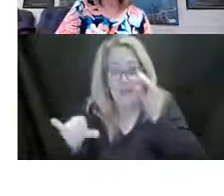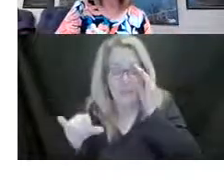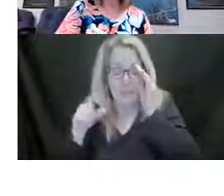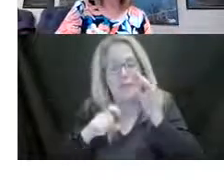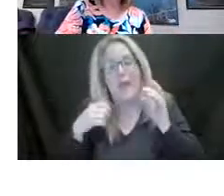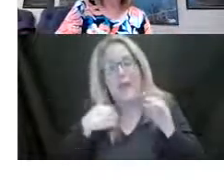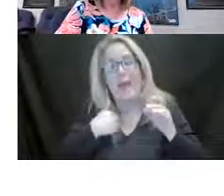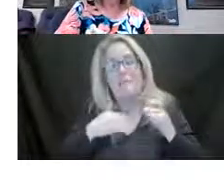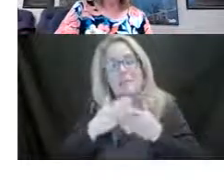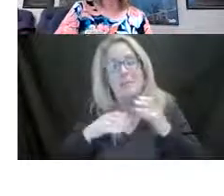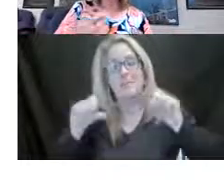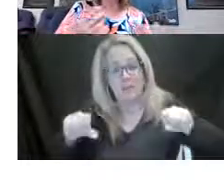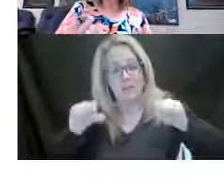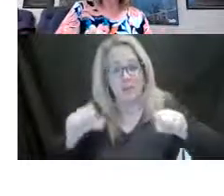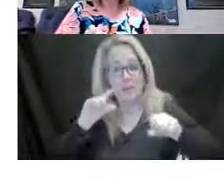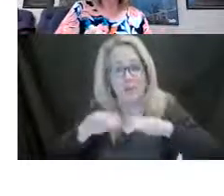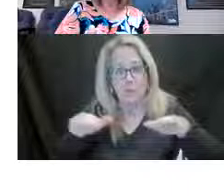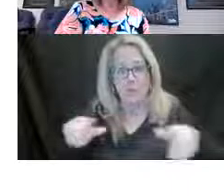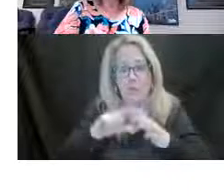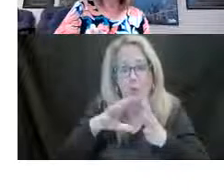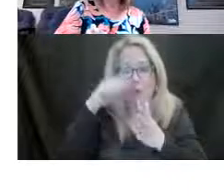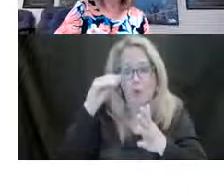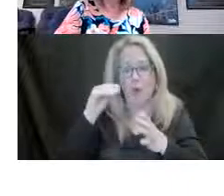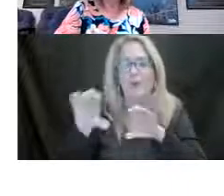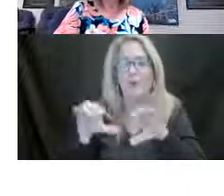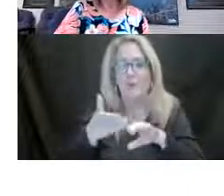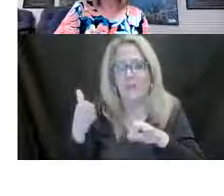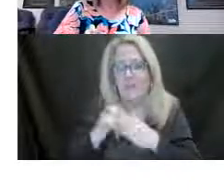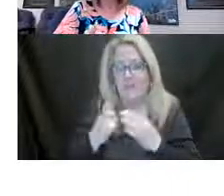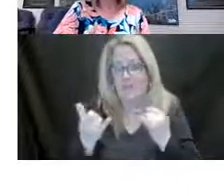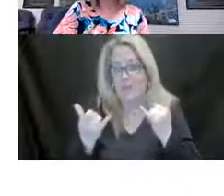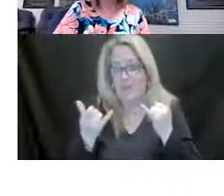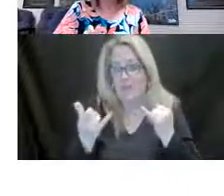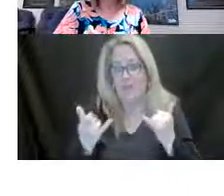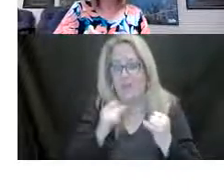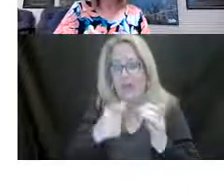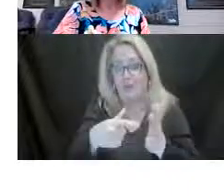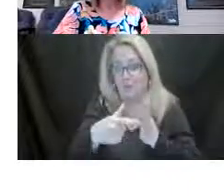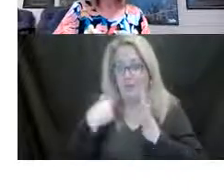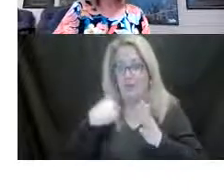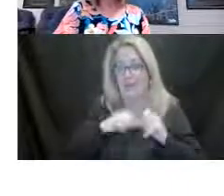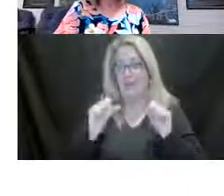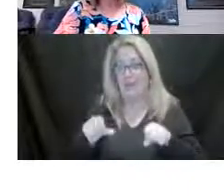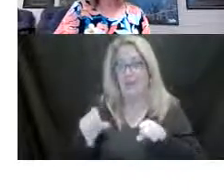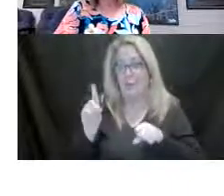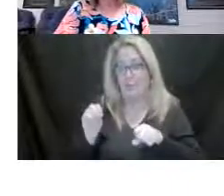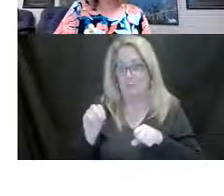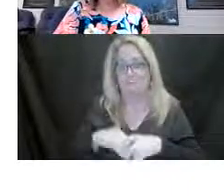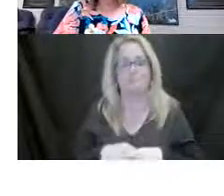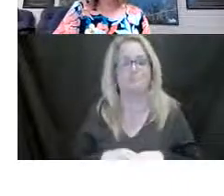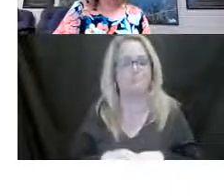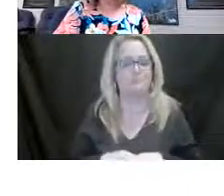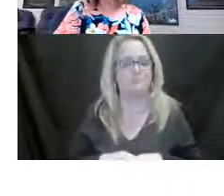for children to learn and to do some things that they currently are not showing us that they can do. So we can